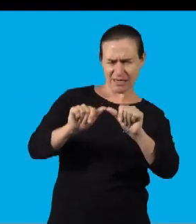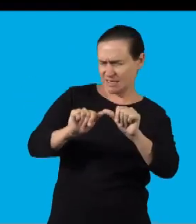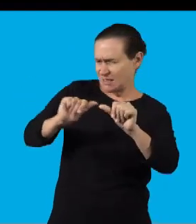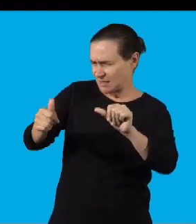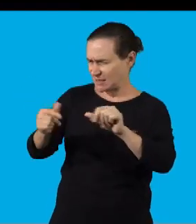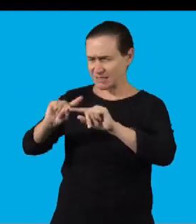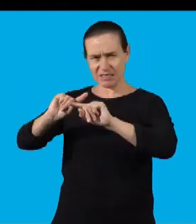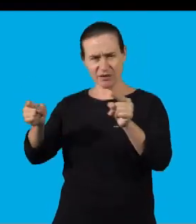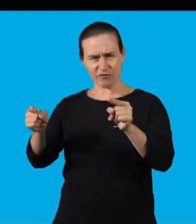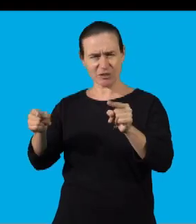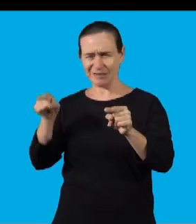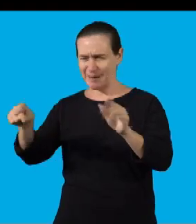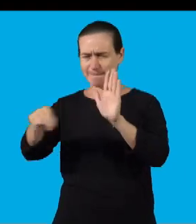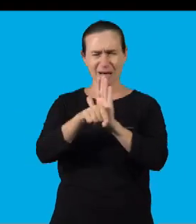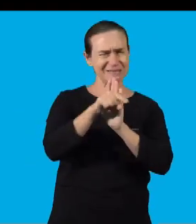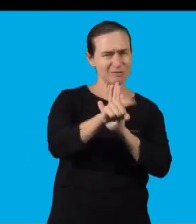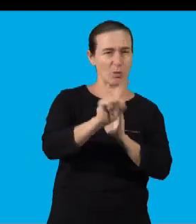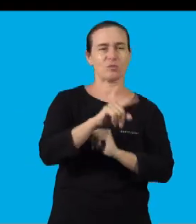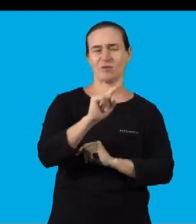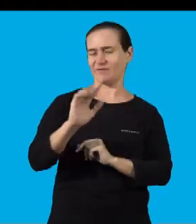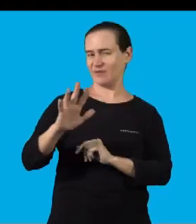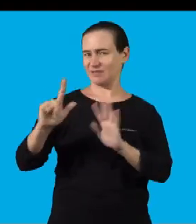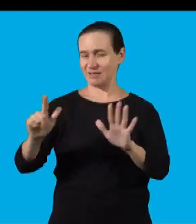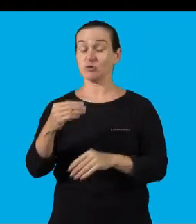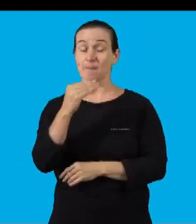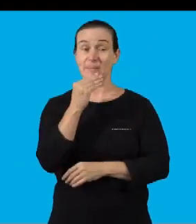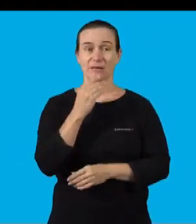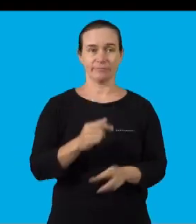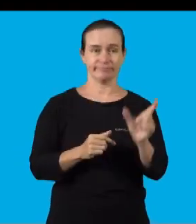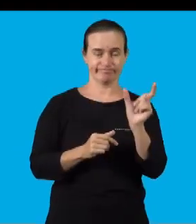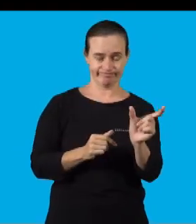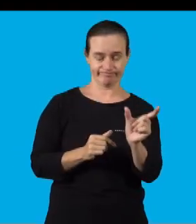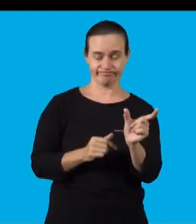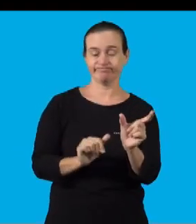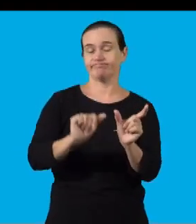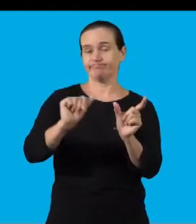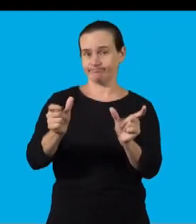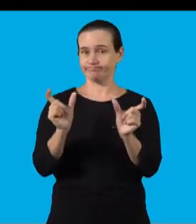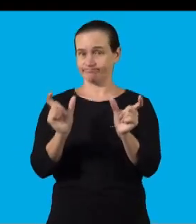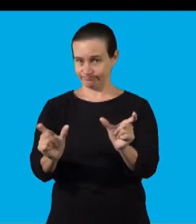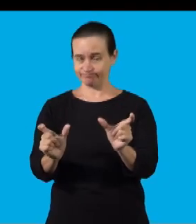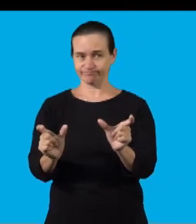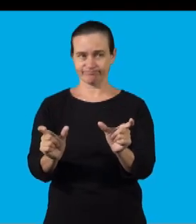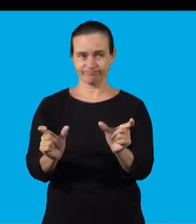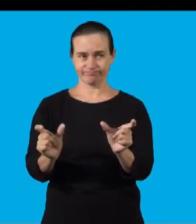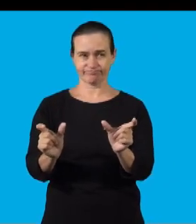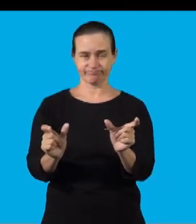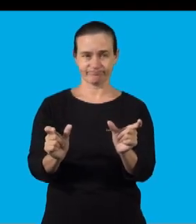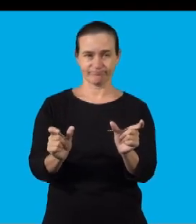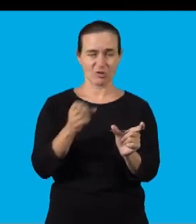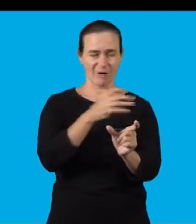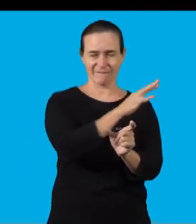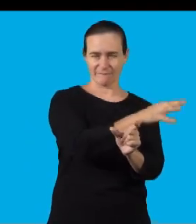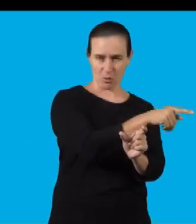157? So what are they asking here? They are saying that in a quadratic sequence, so somewhere along that quadratic sequence that we